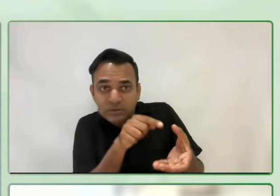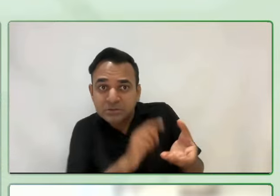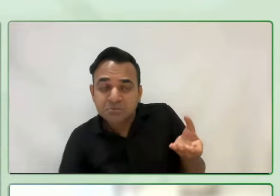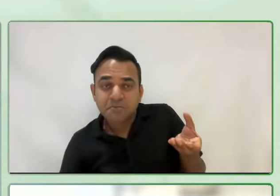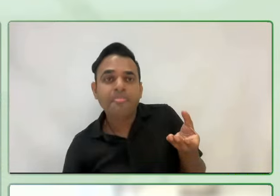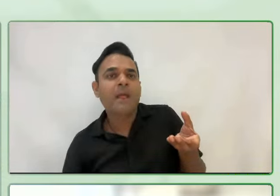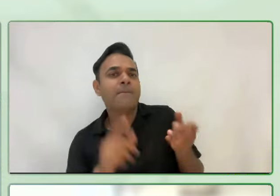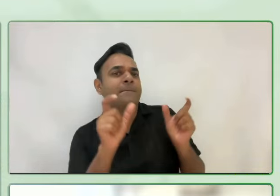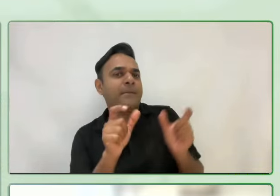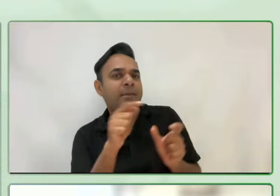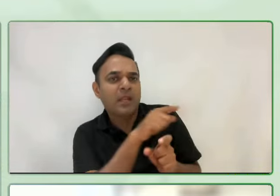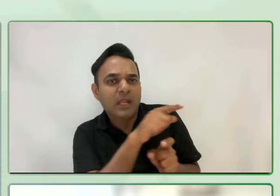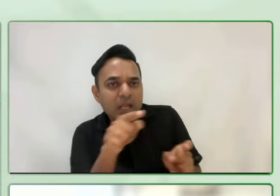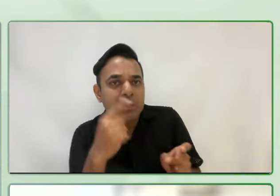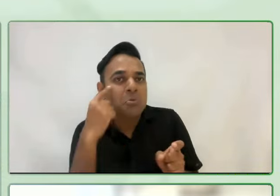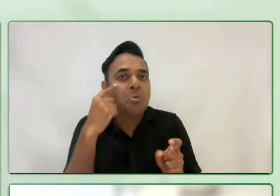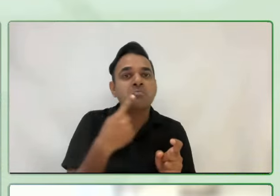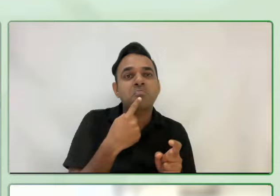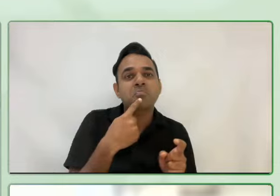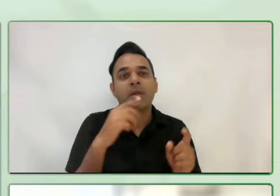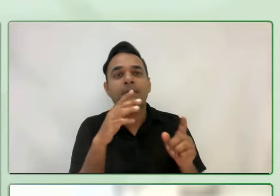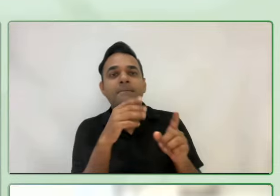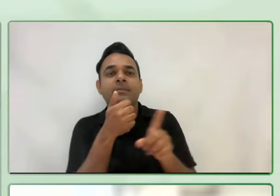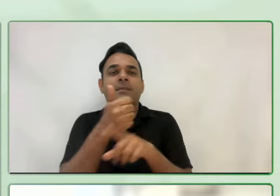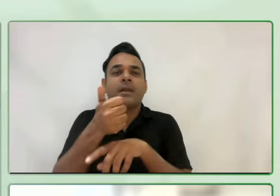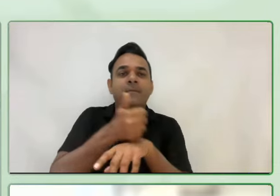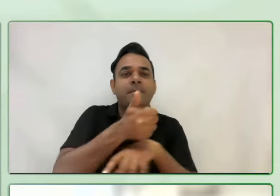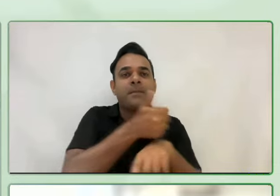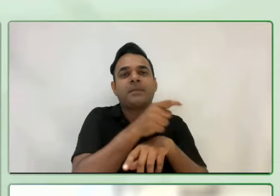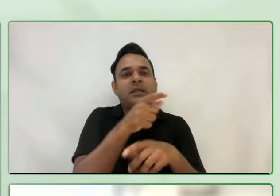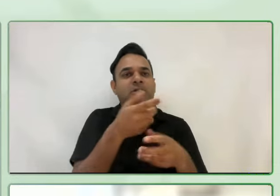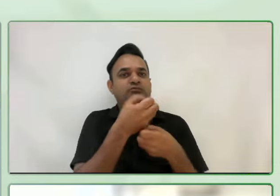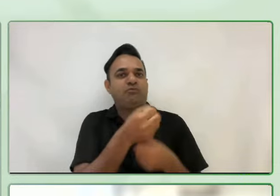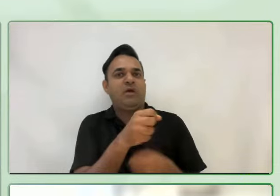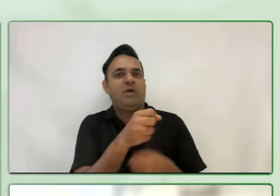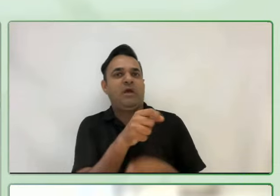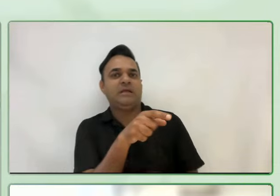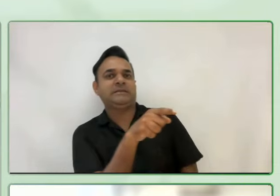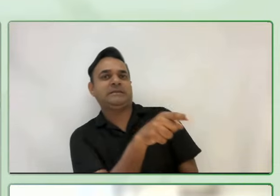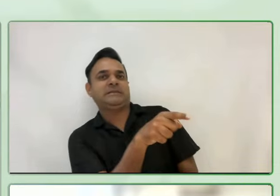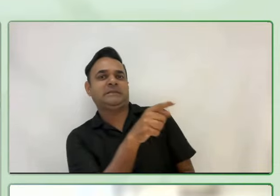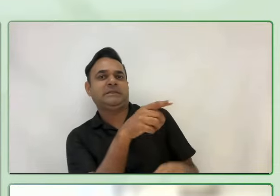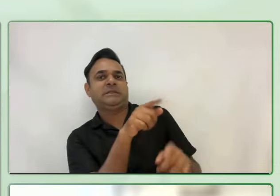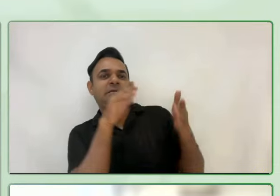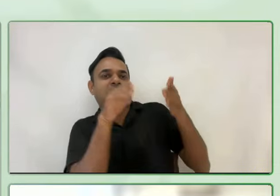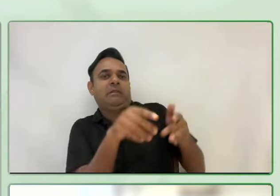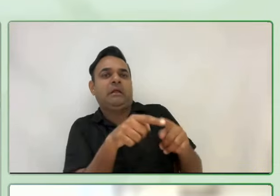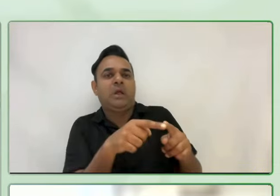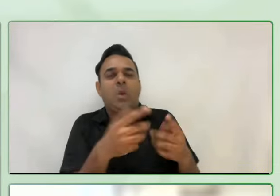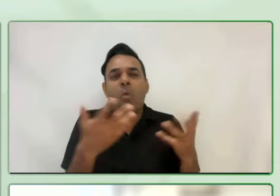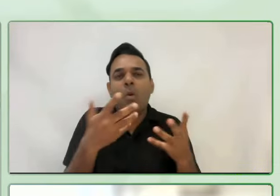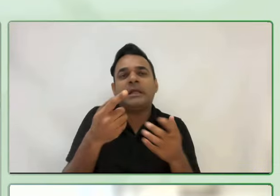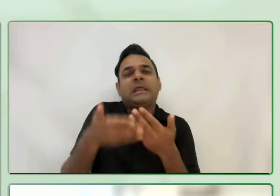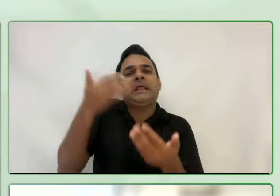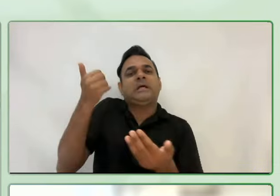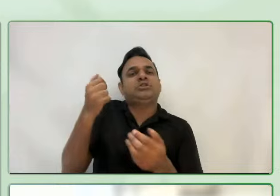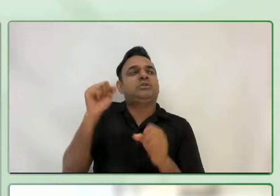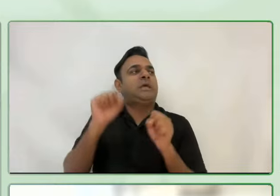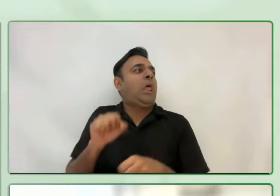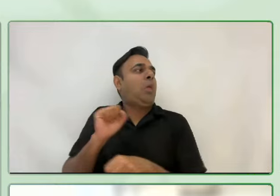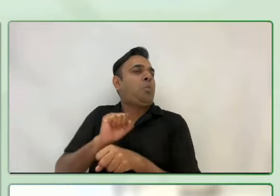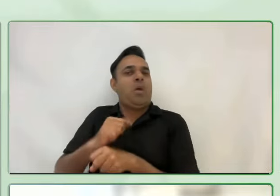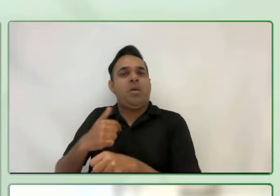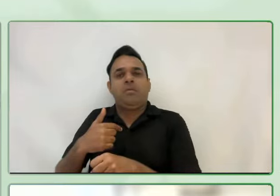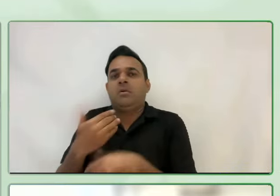got these pre-approved catalogs, and how do you help them with that, Nasser? We work with about 50,